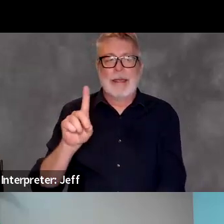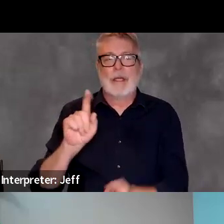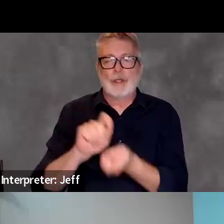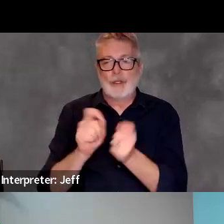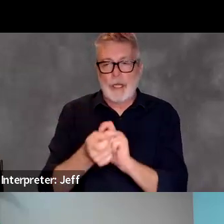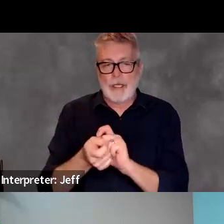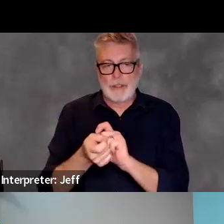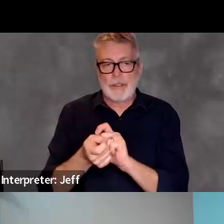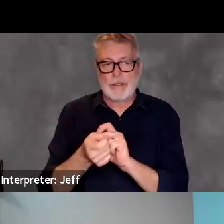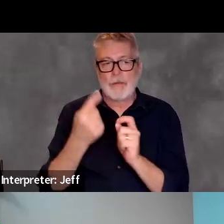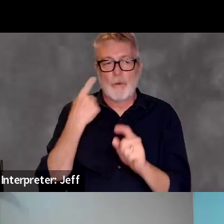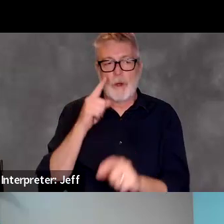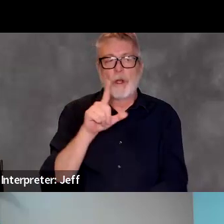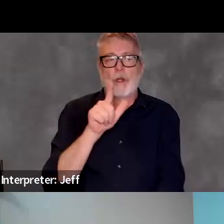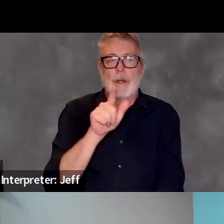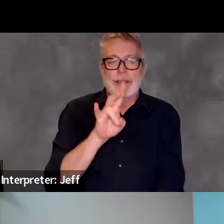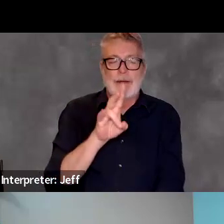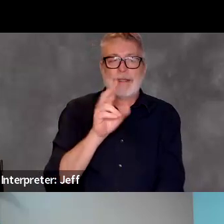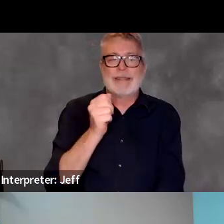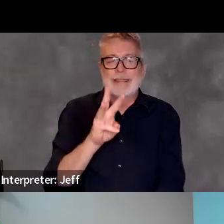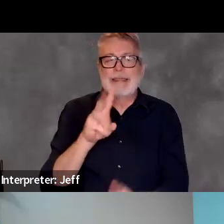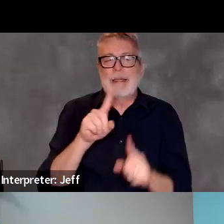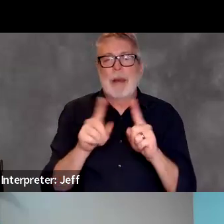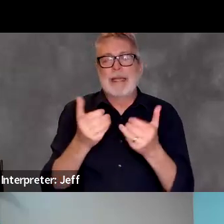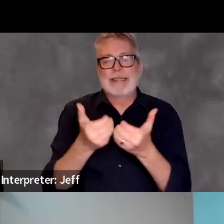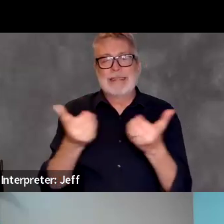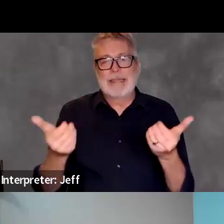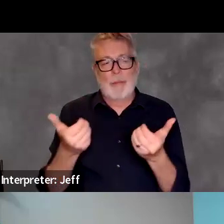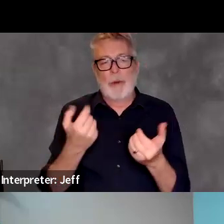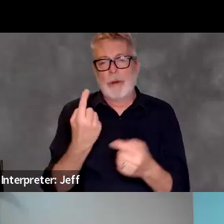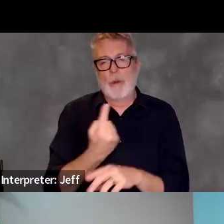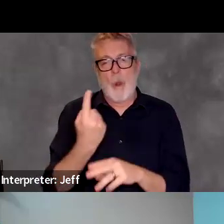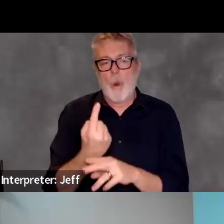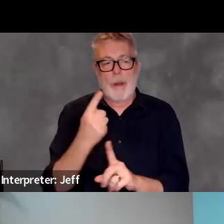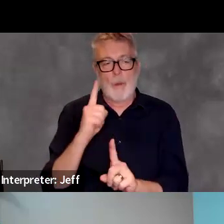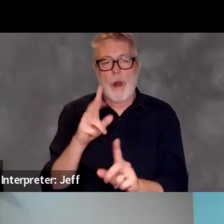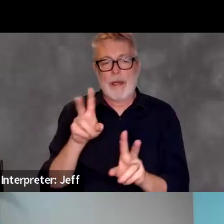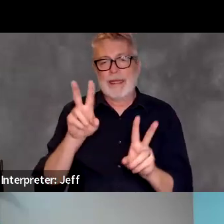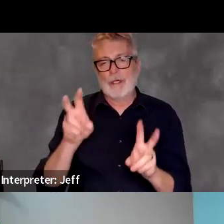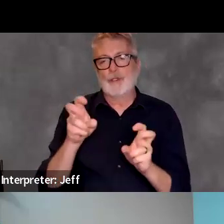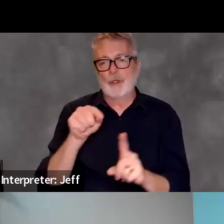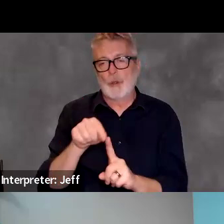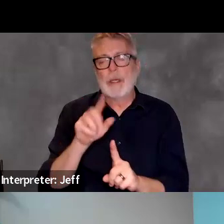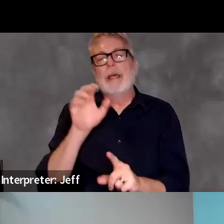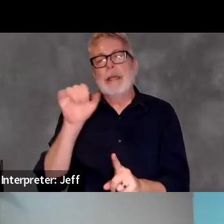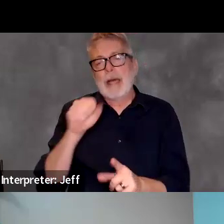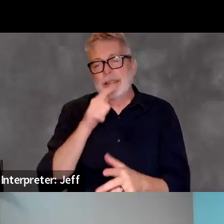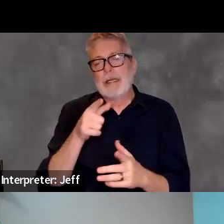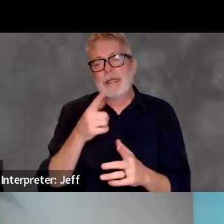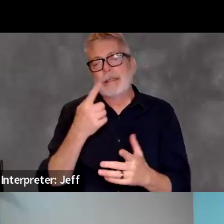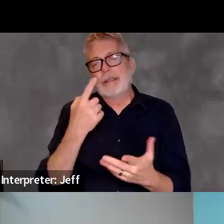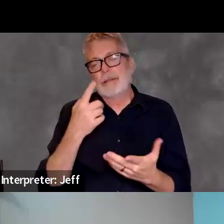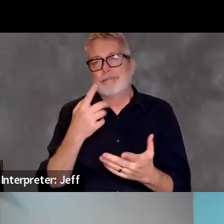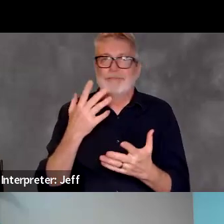in 2716, but it's a standalone bill. So, again, it's a step in the right direction. It's a small